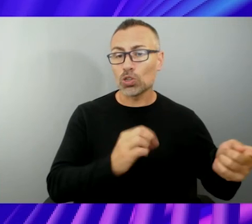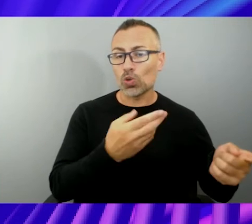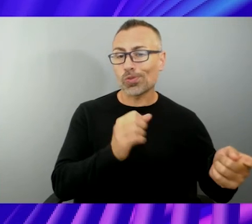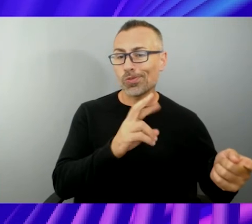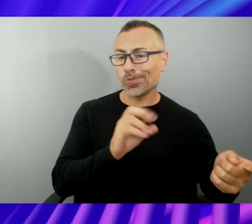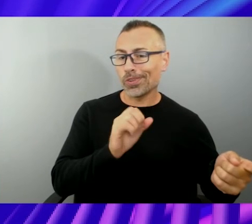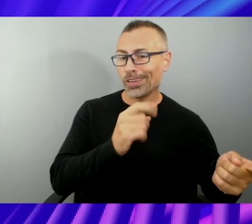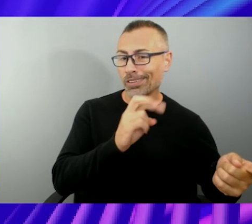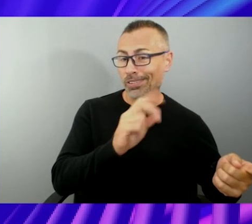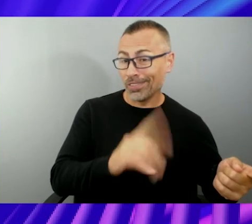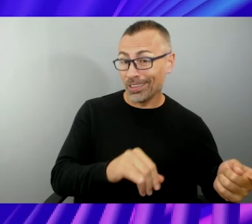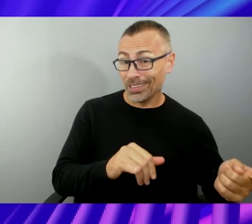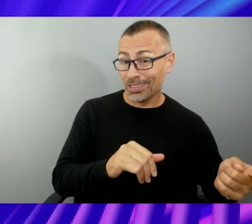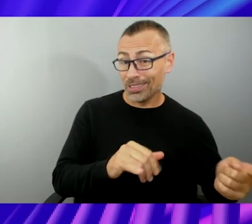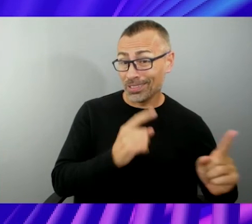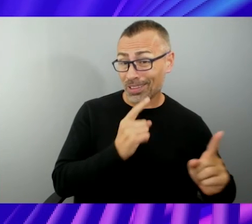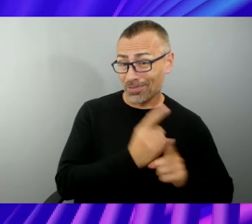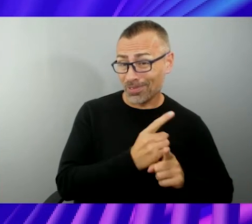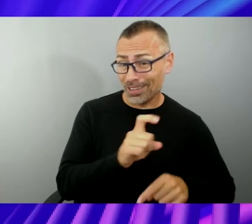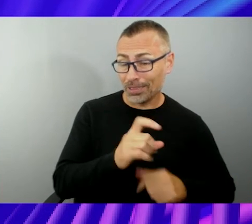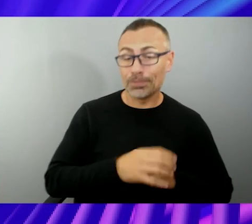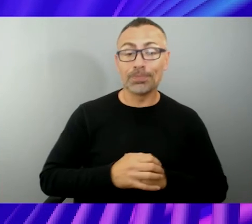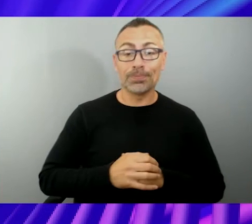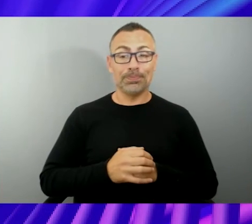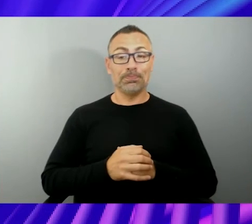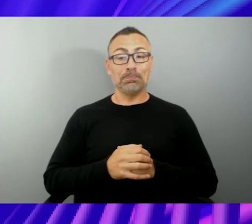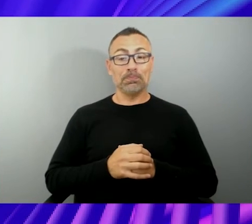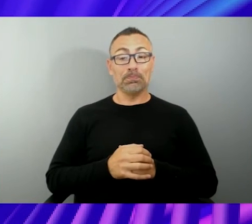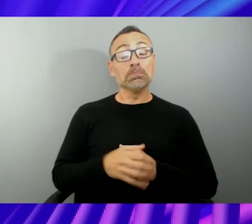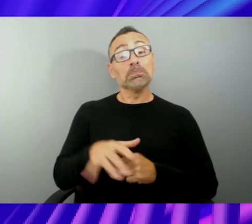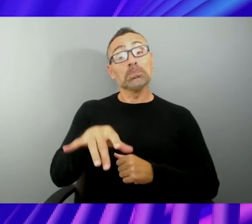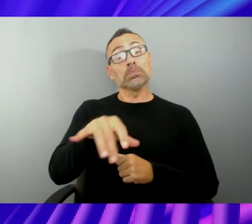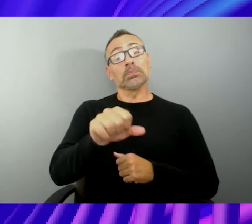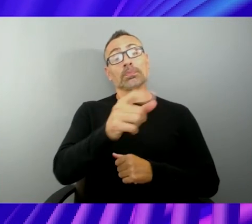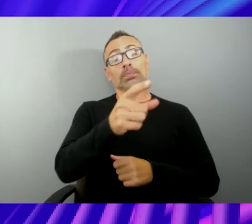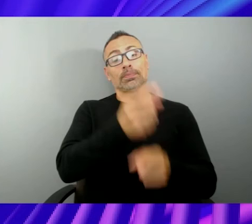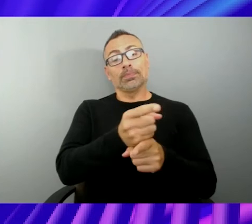that right there? Yeah, it is. So when